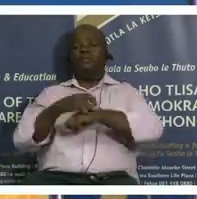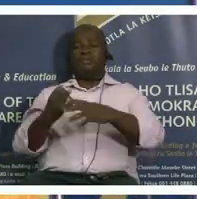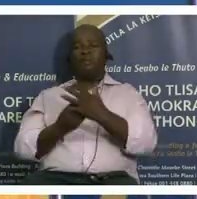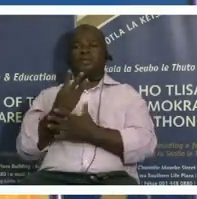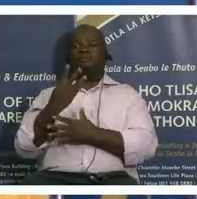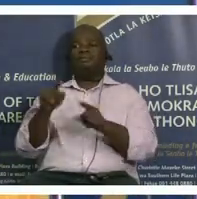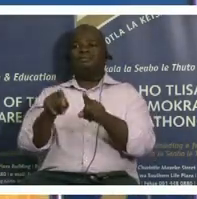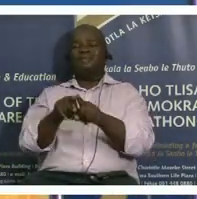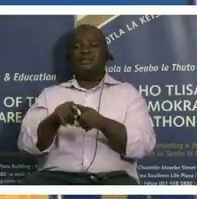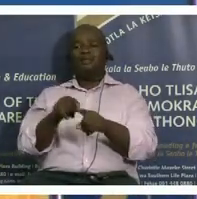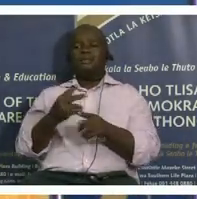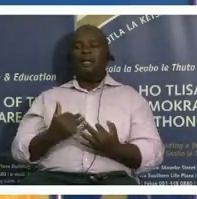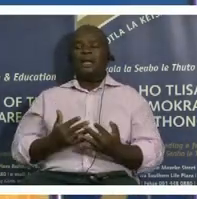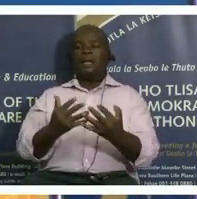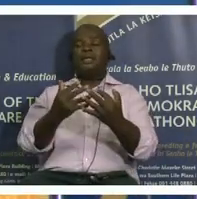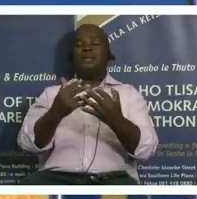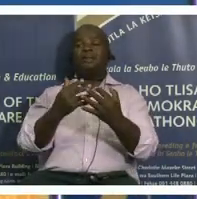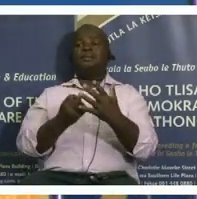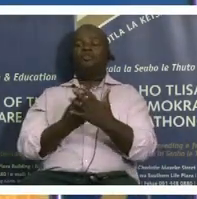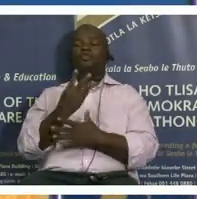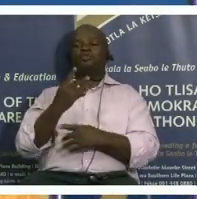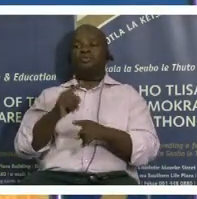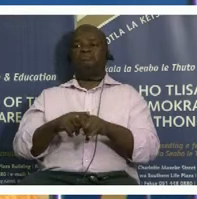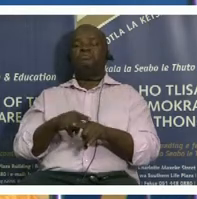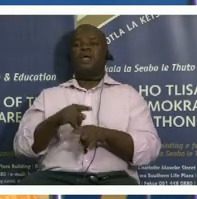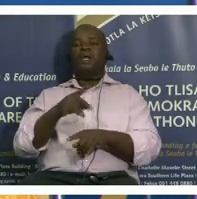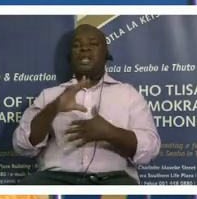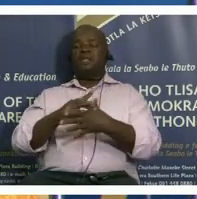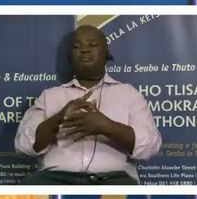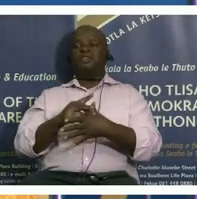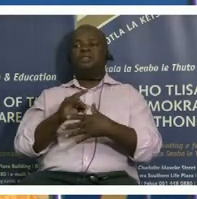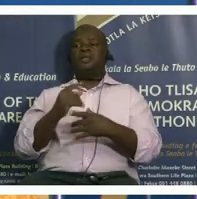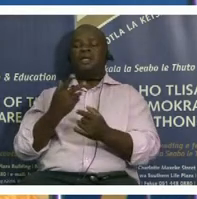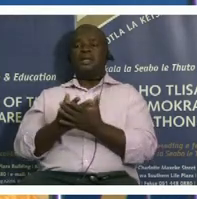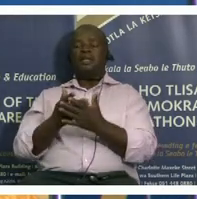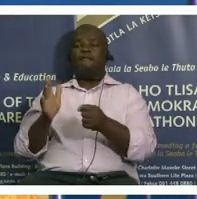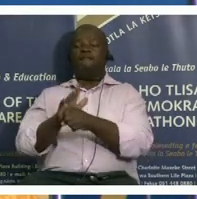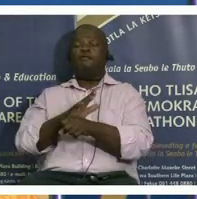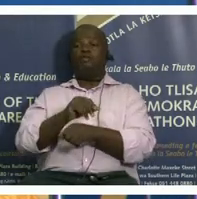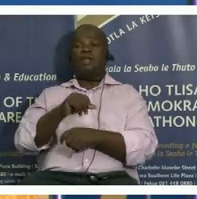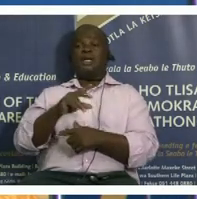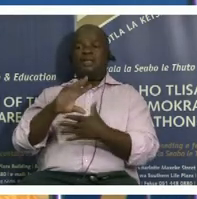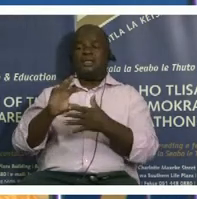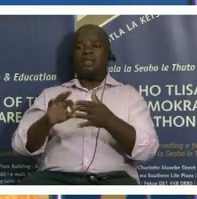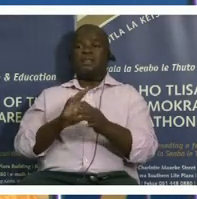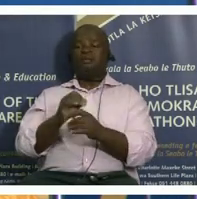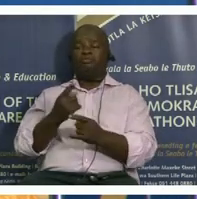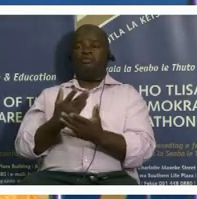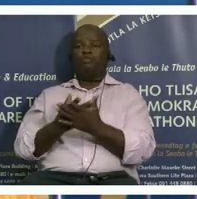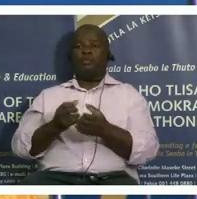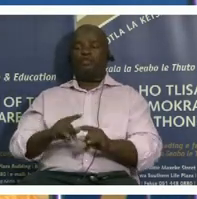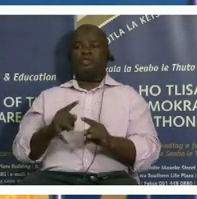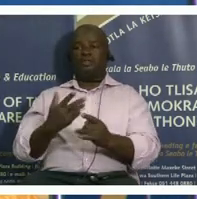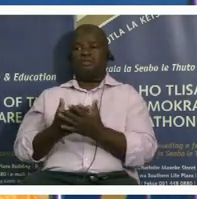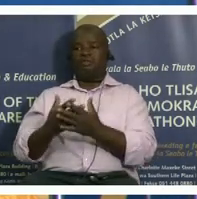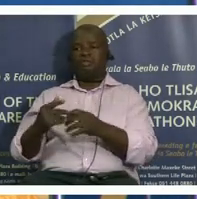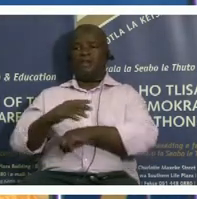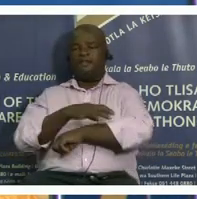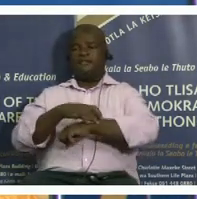produce, red and white meat, and full value chain of opportunities related to